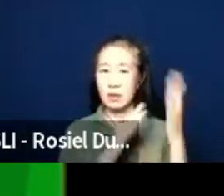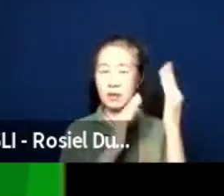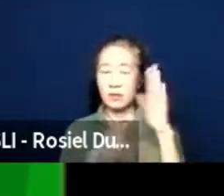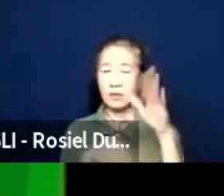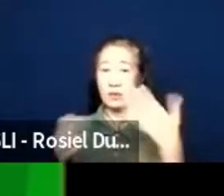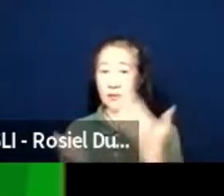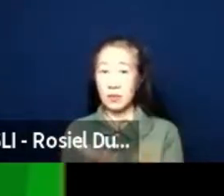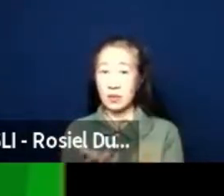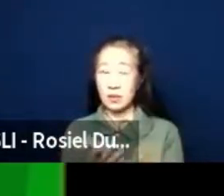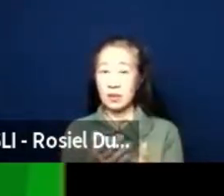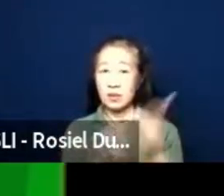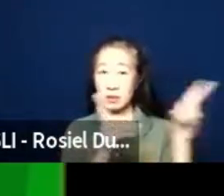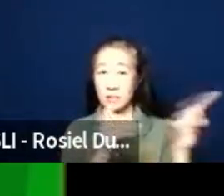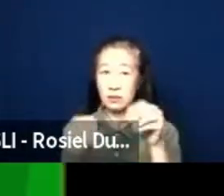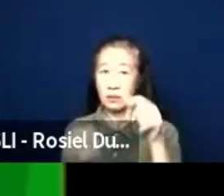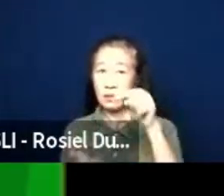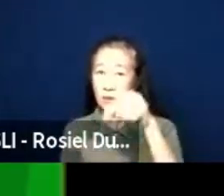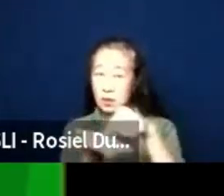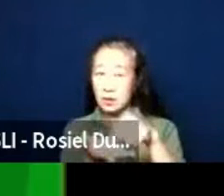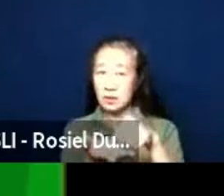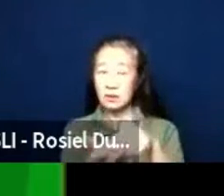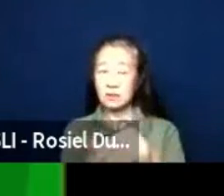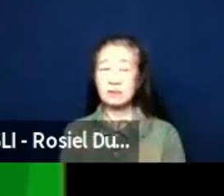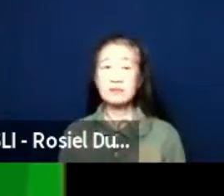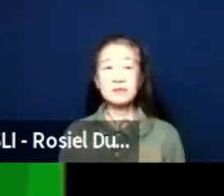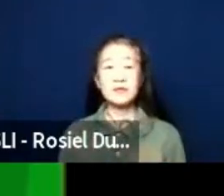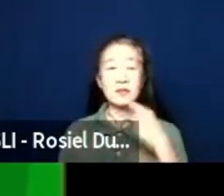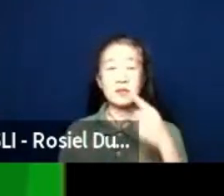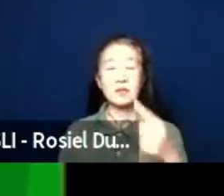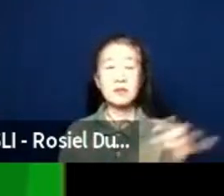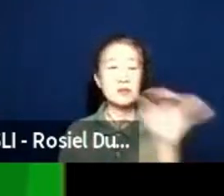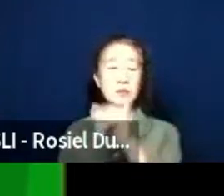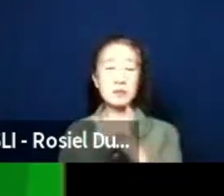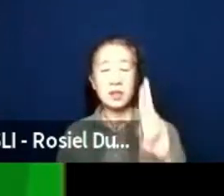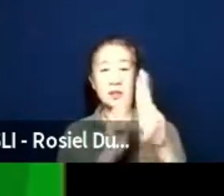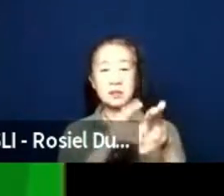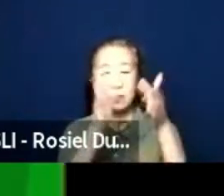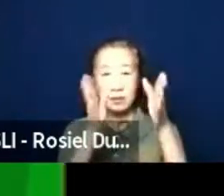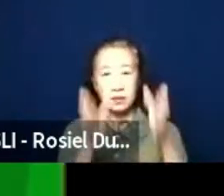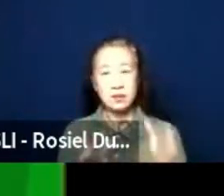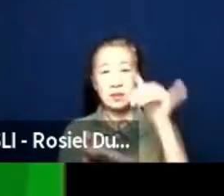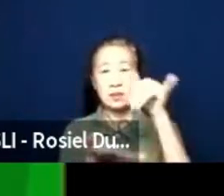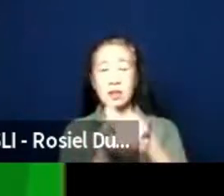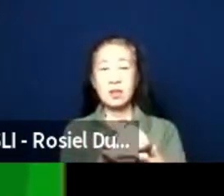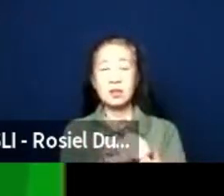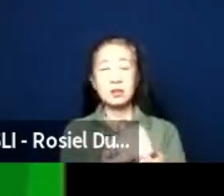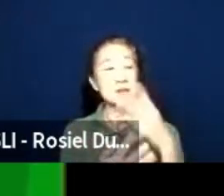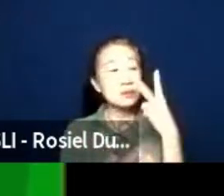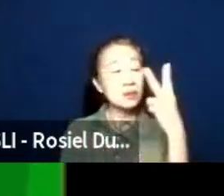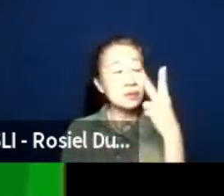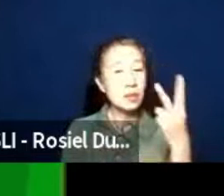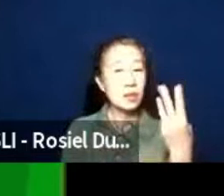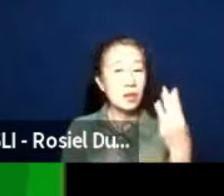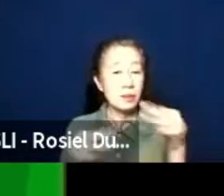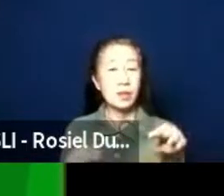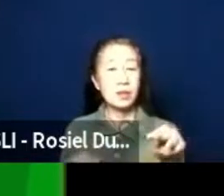everyone will practice this, and I will tell my fellow responders that double check that they might